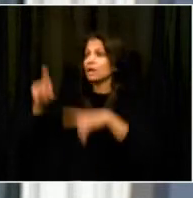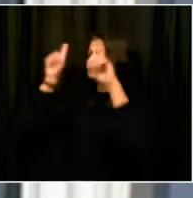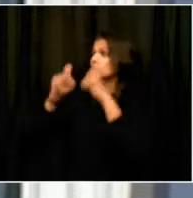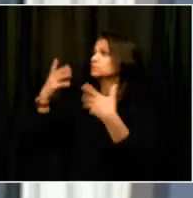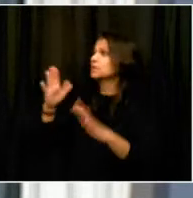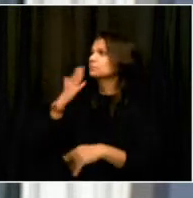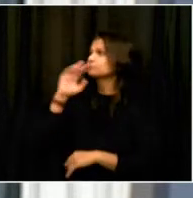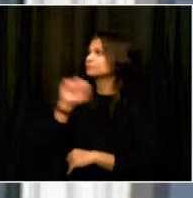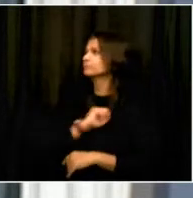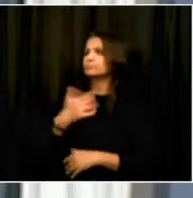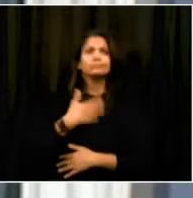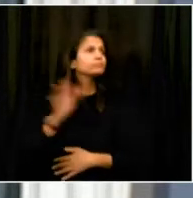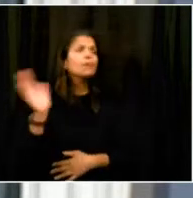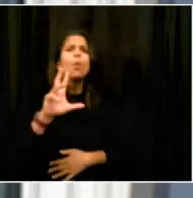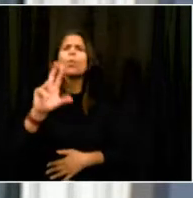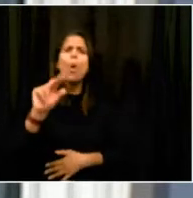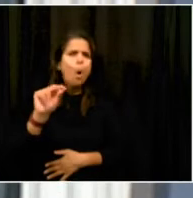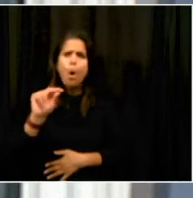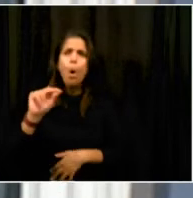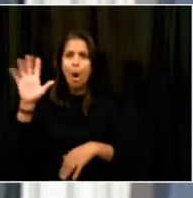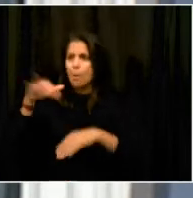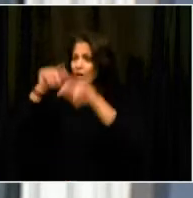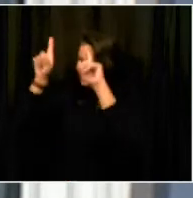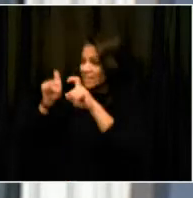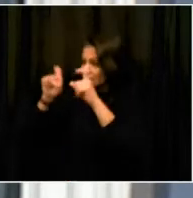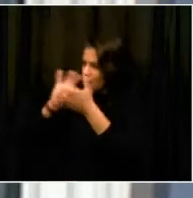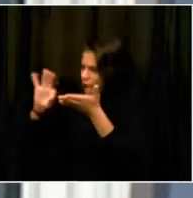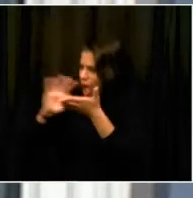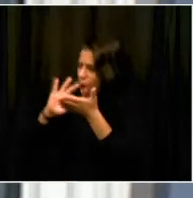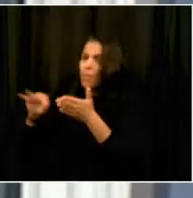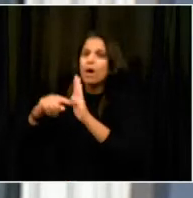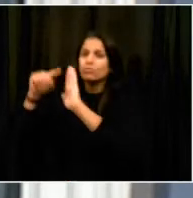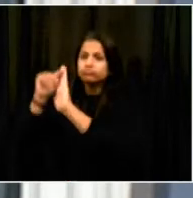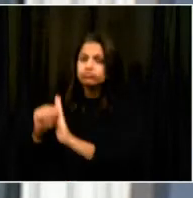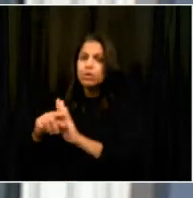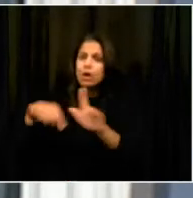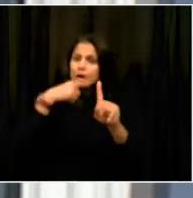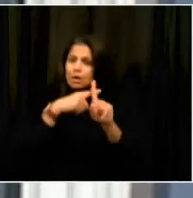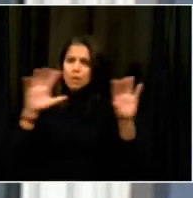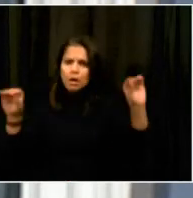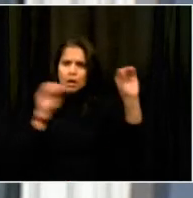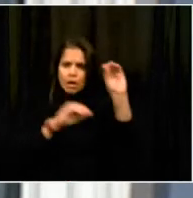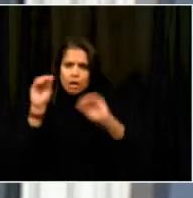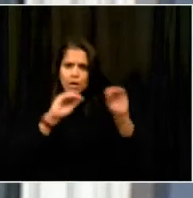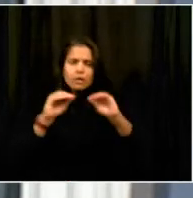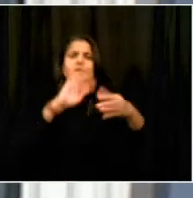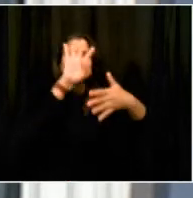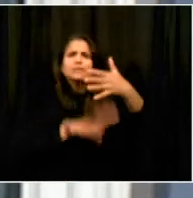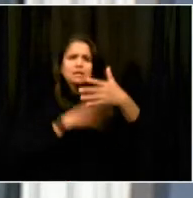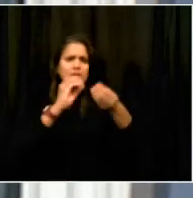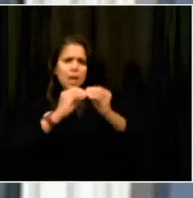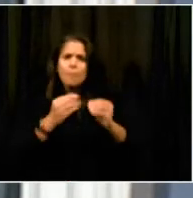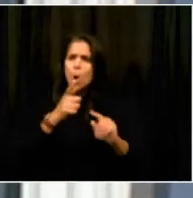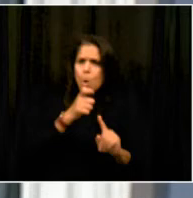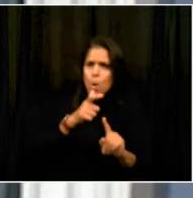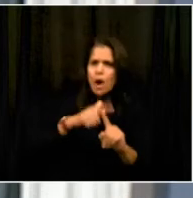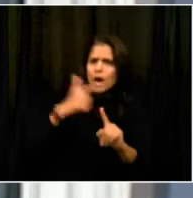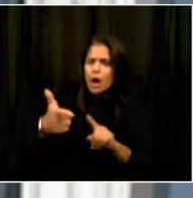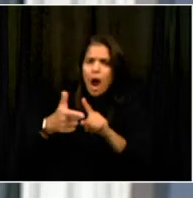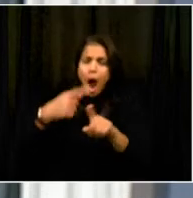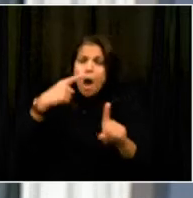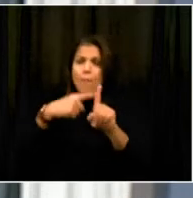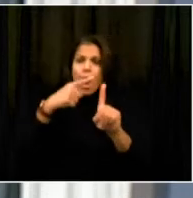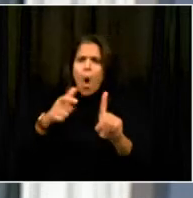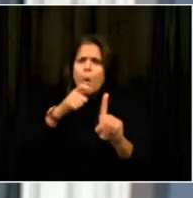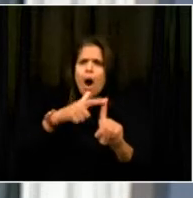and they're completing interviews with 80% of everybody testing positive, meaning we're getting all of the information we need in order to perform contact